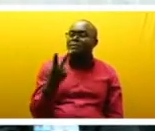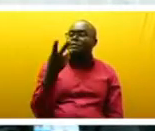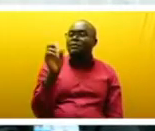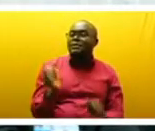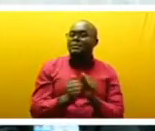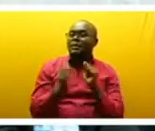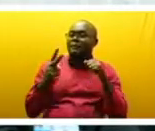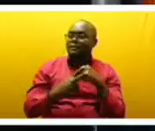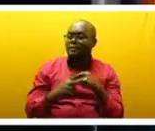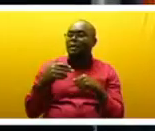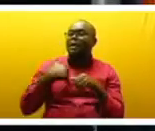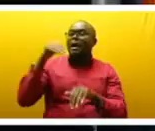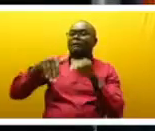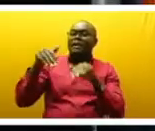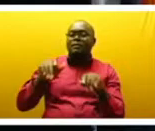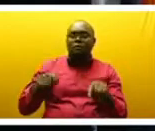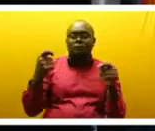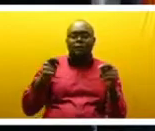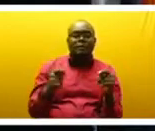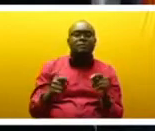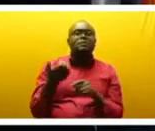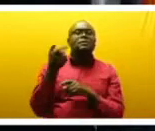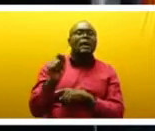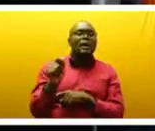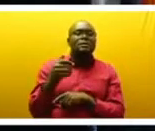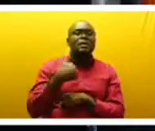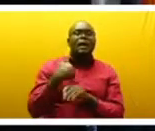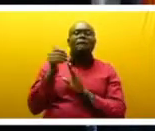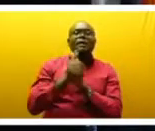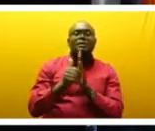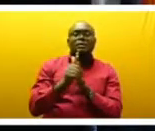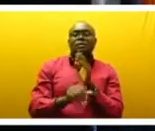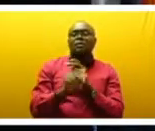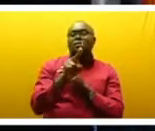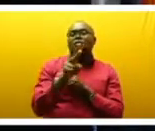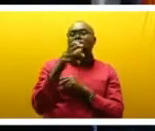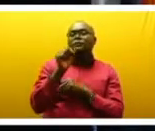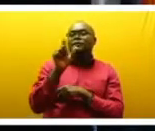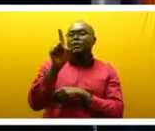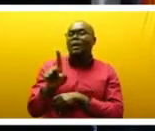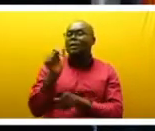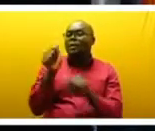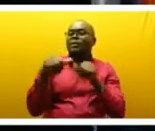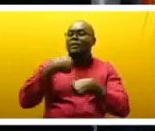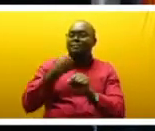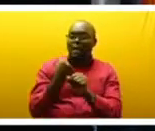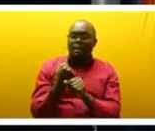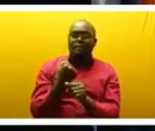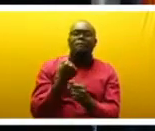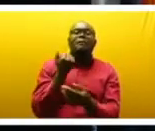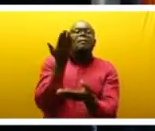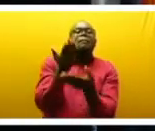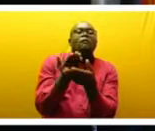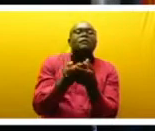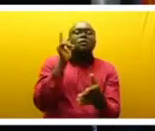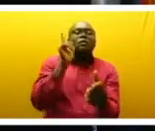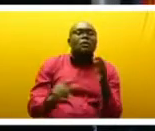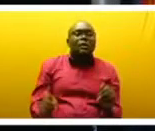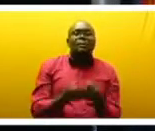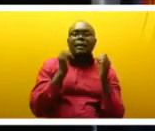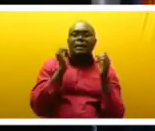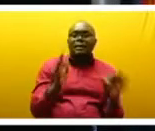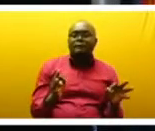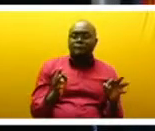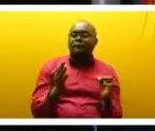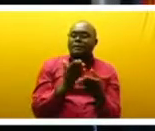we have an Election Offences Act. We have Article 251, which make provision for what is to happen to